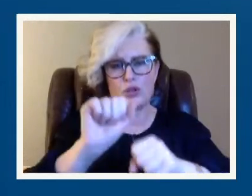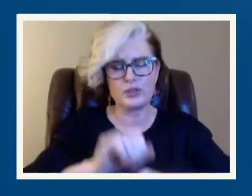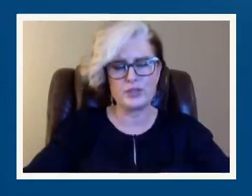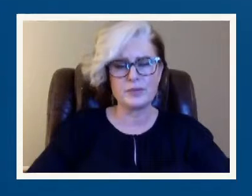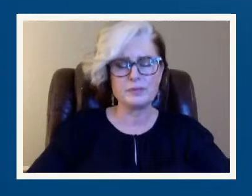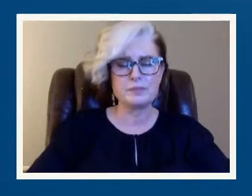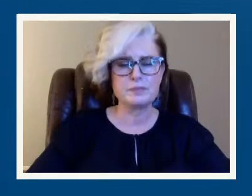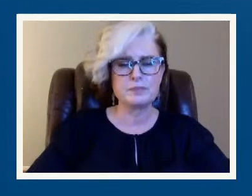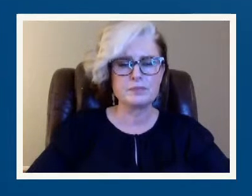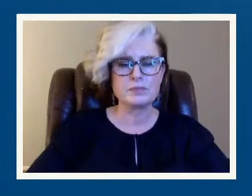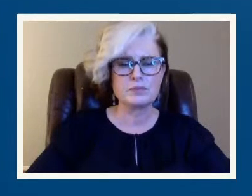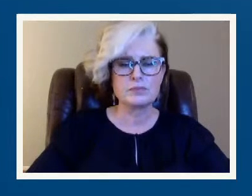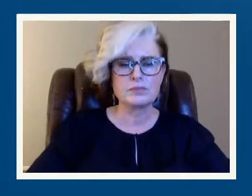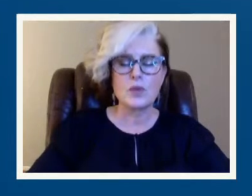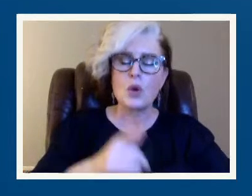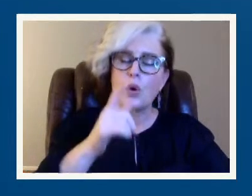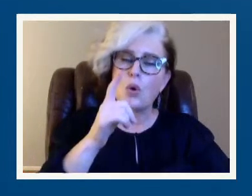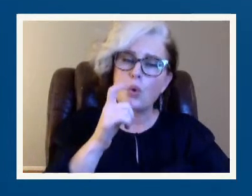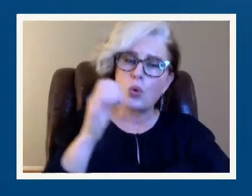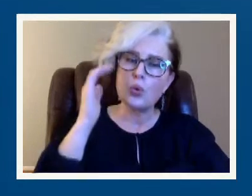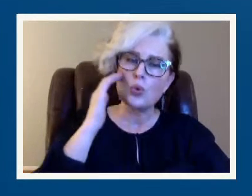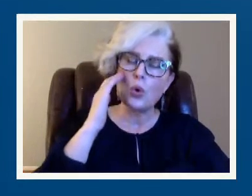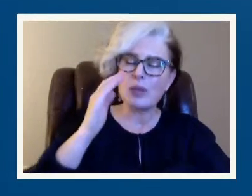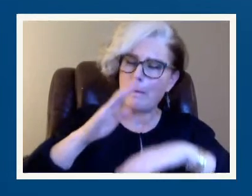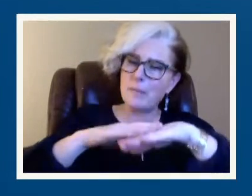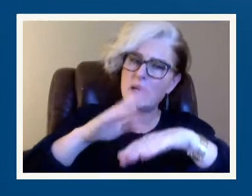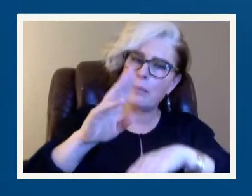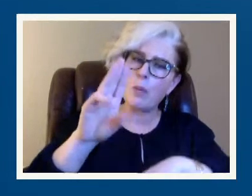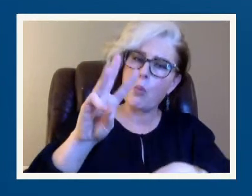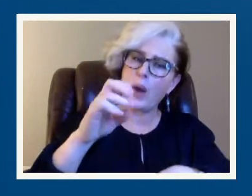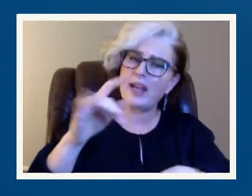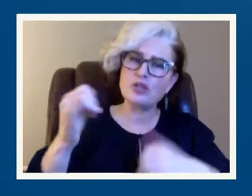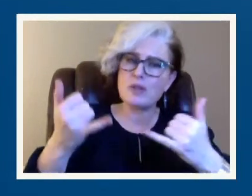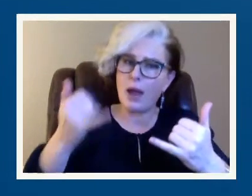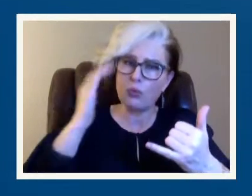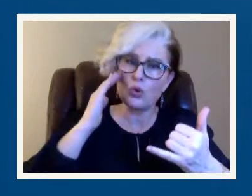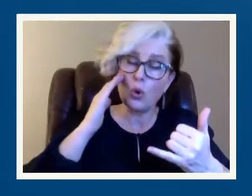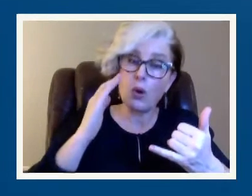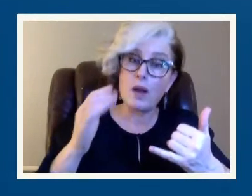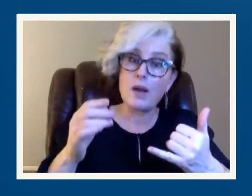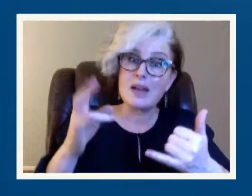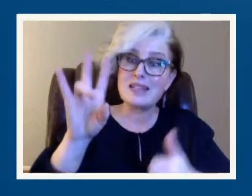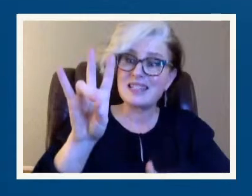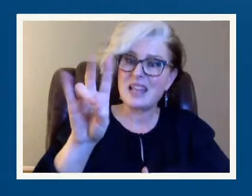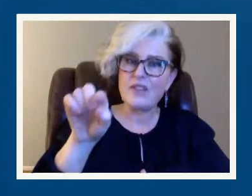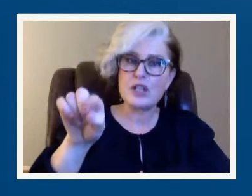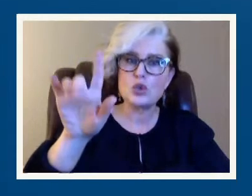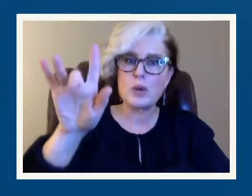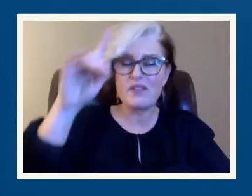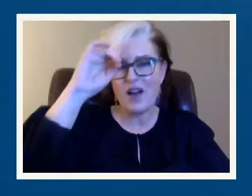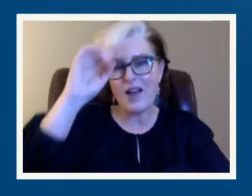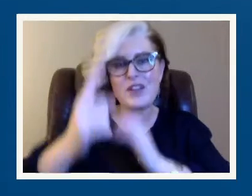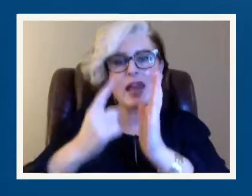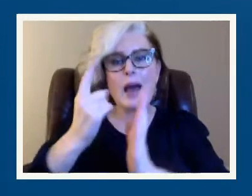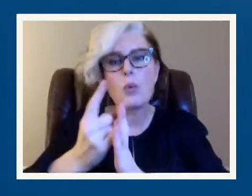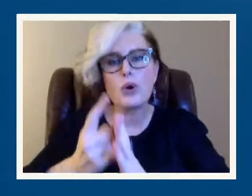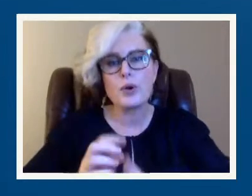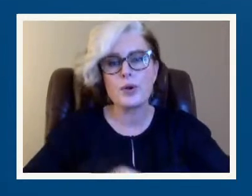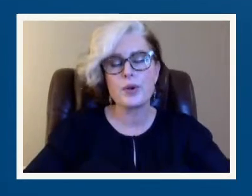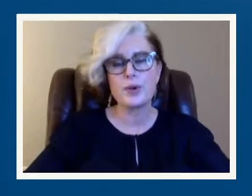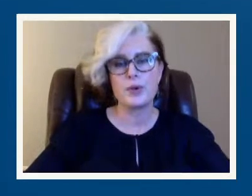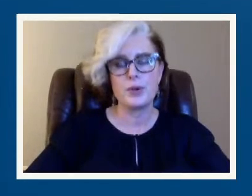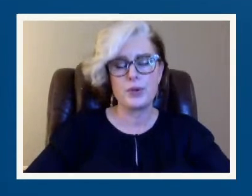Who realizes what our minimum wage is right now? $7.25.